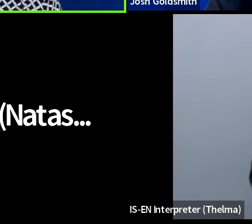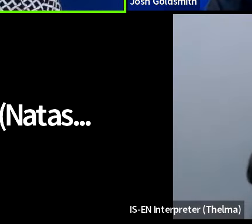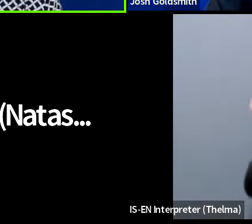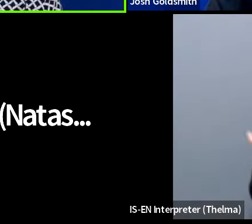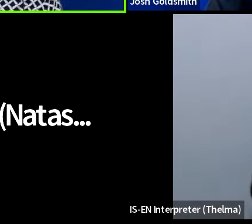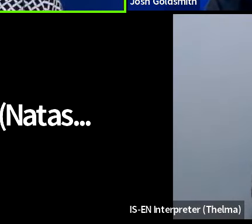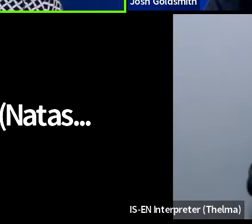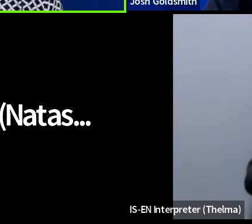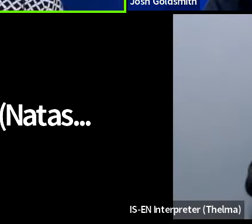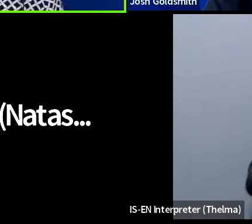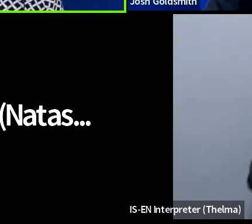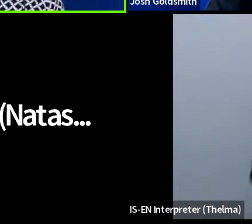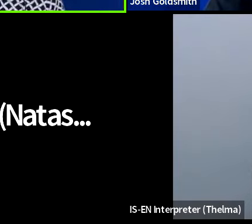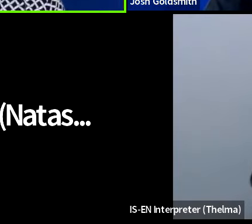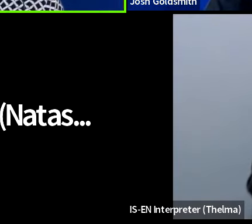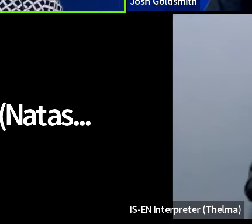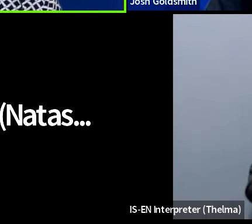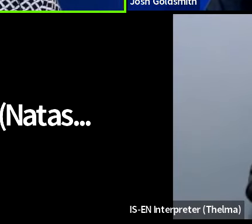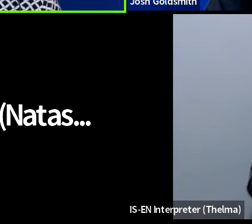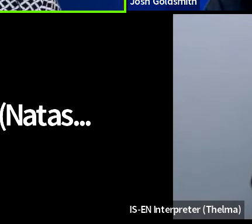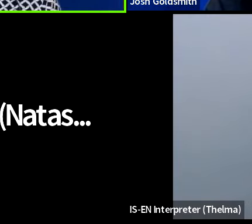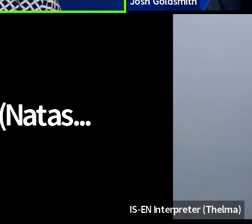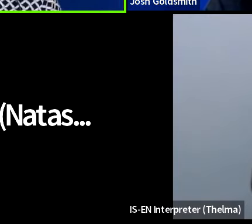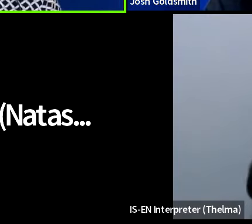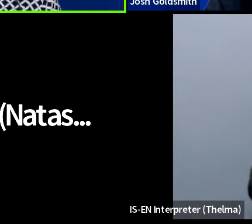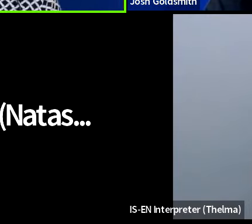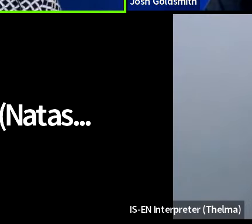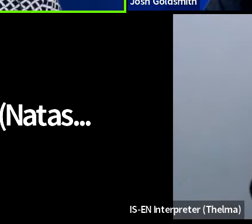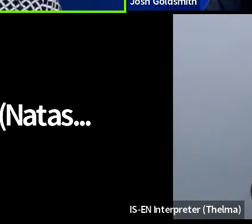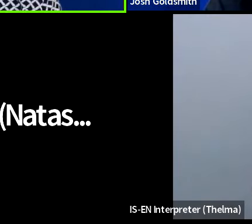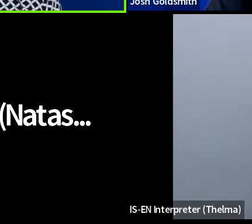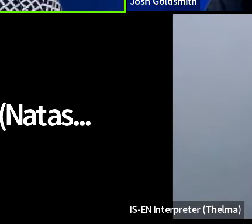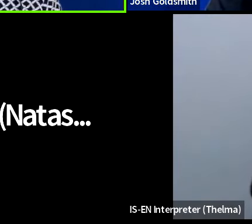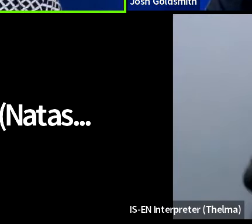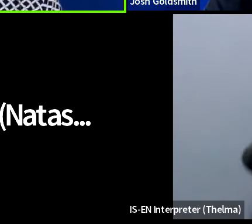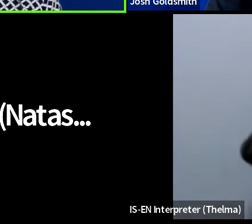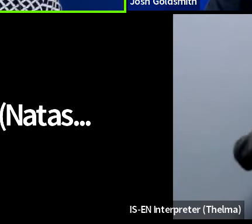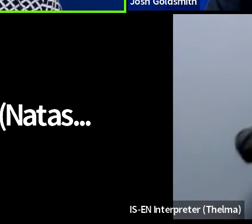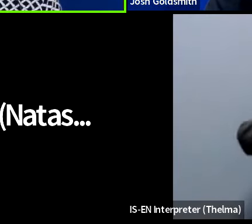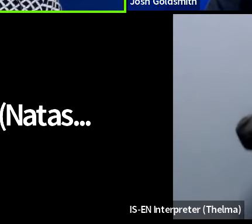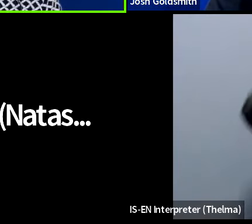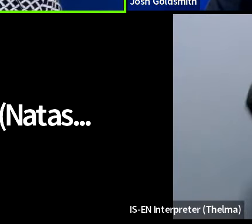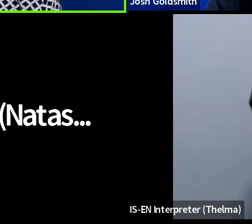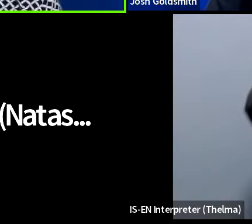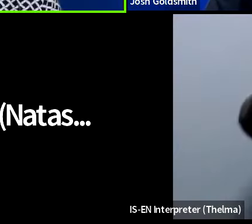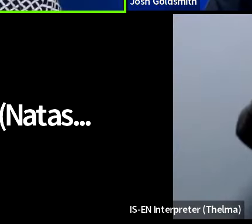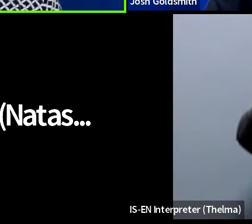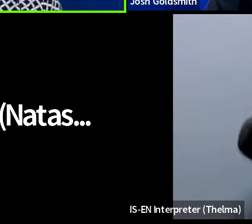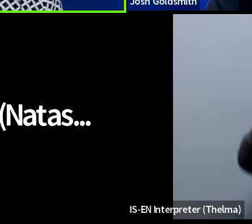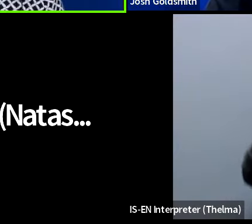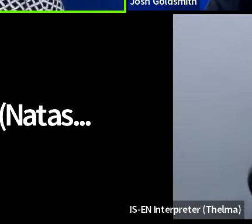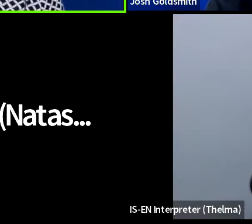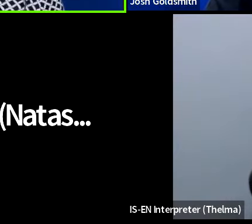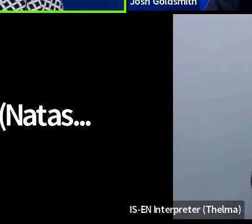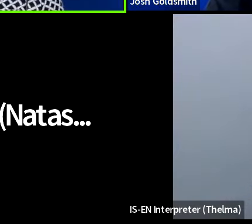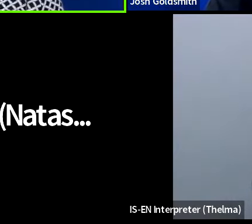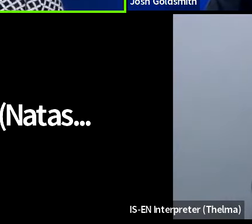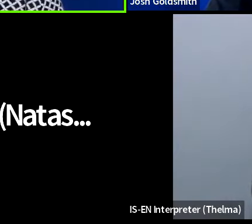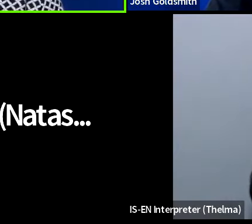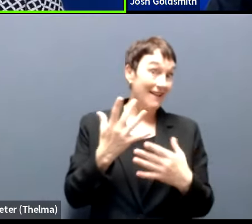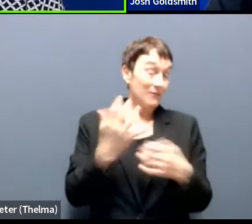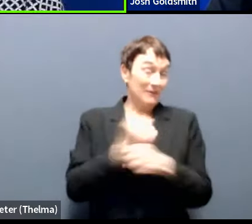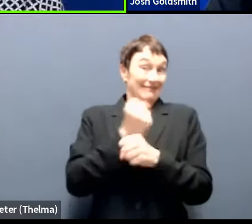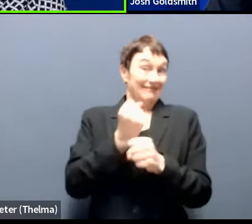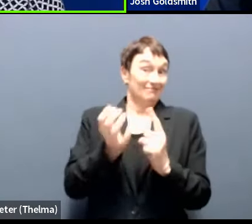the raffle, your name has been entered and you will be participating to win a prize. So let's talk